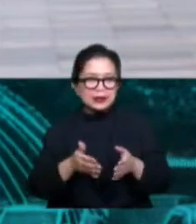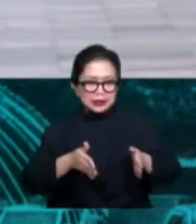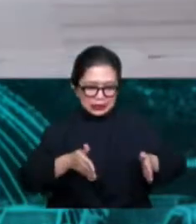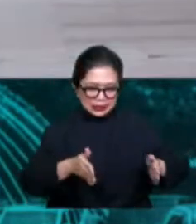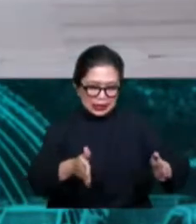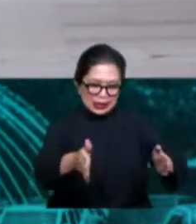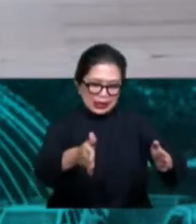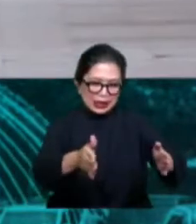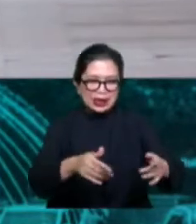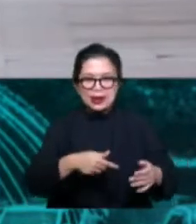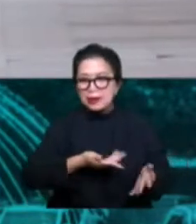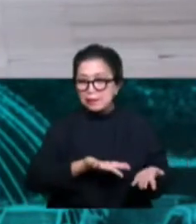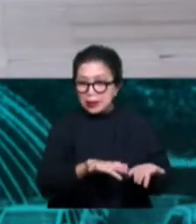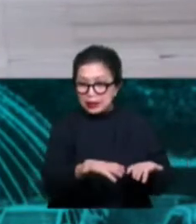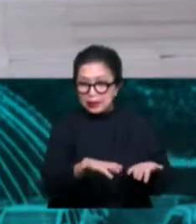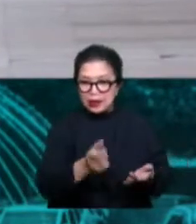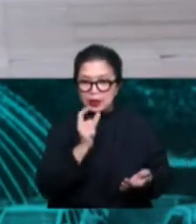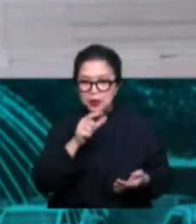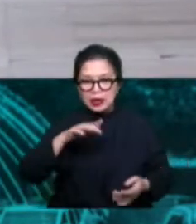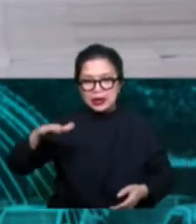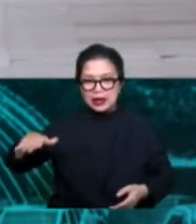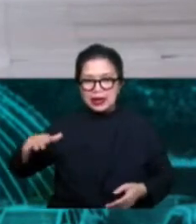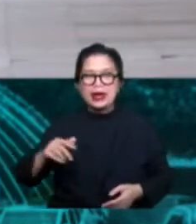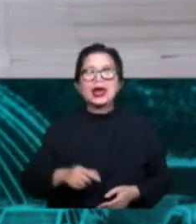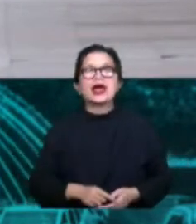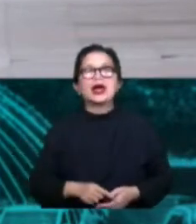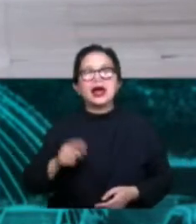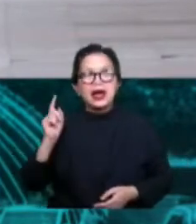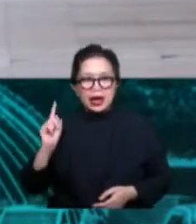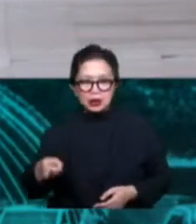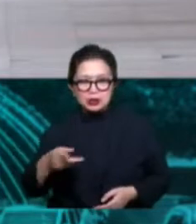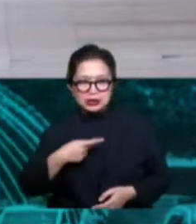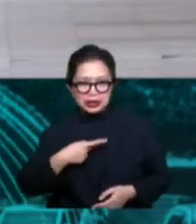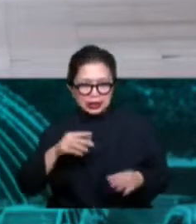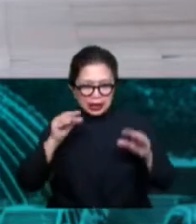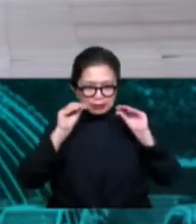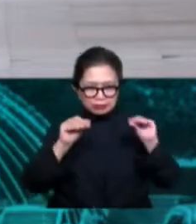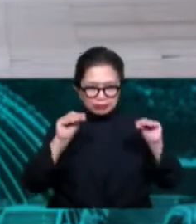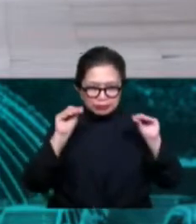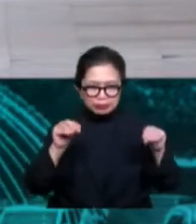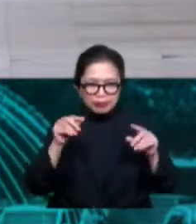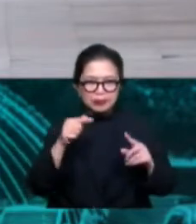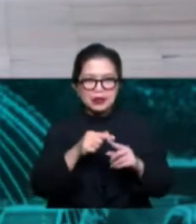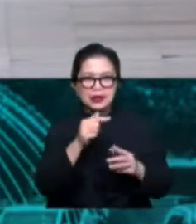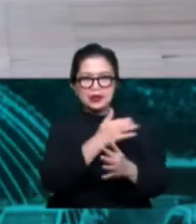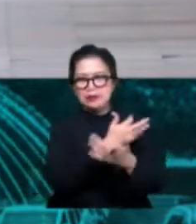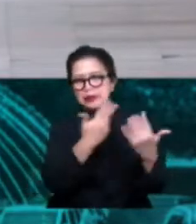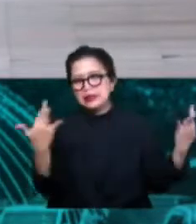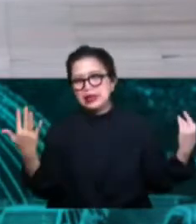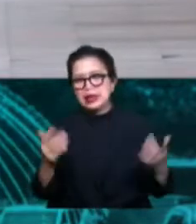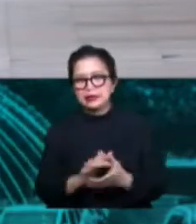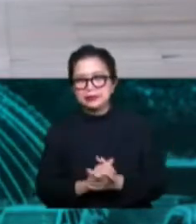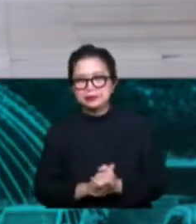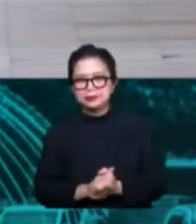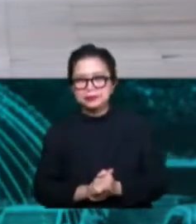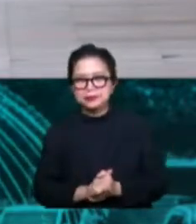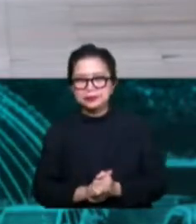the people, because people by daily they know the